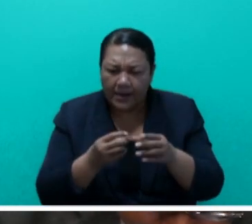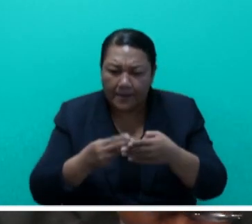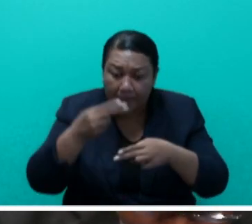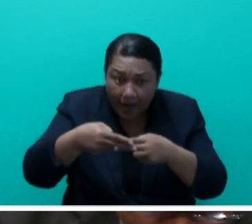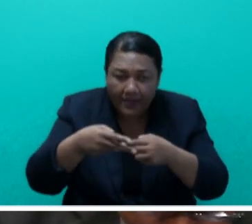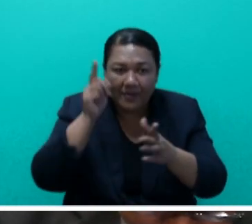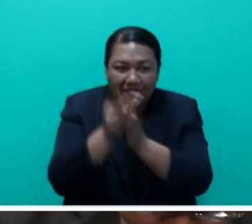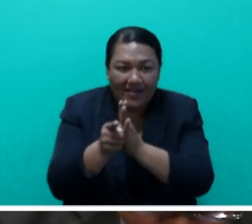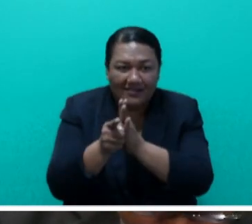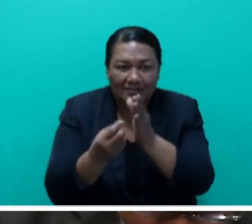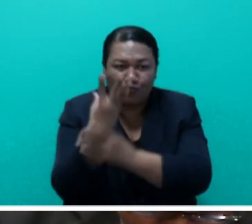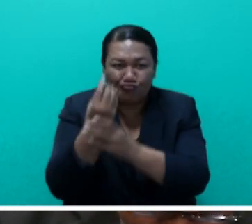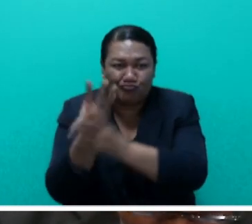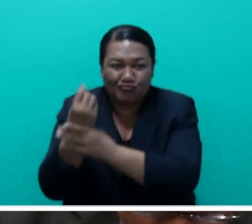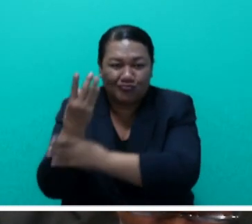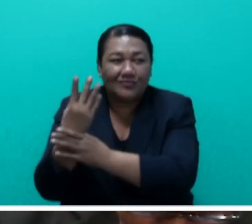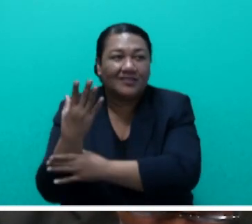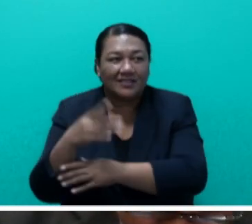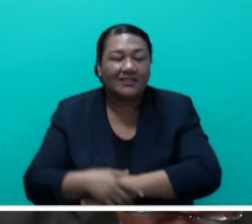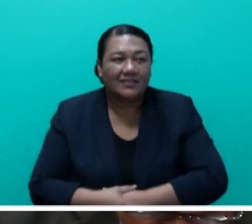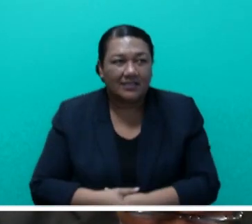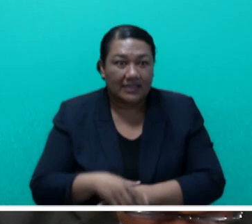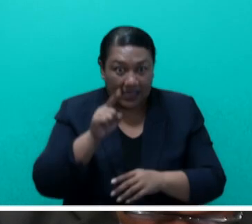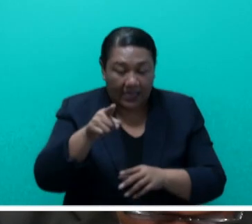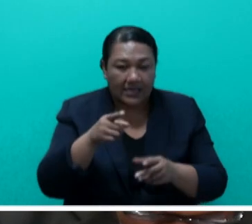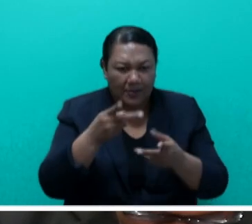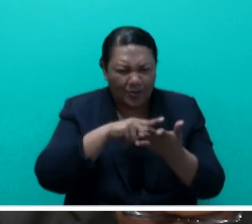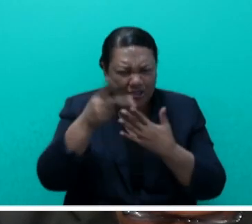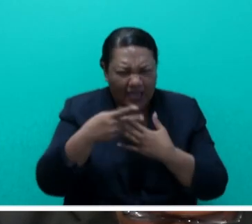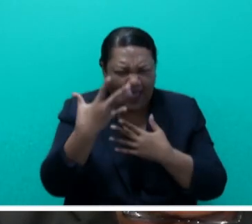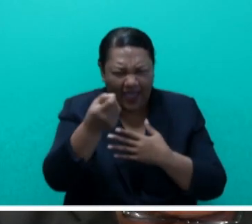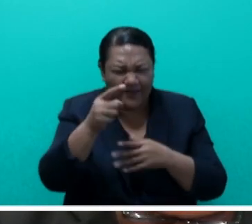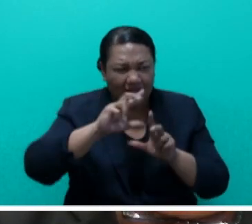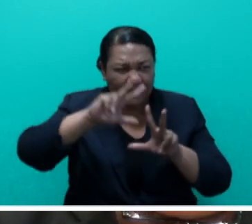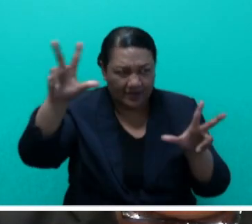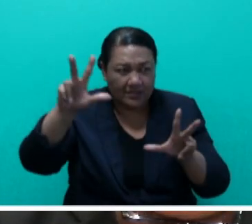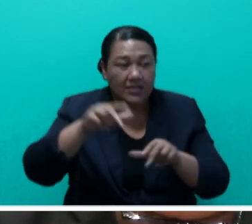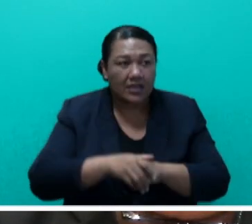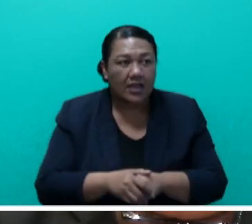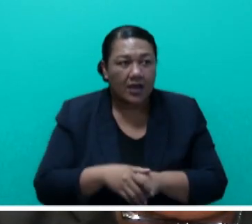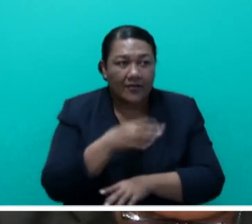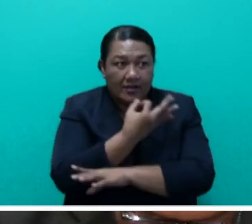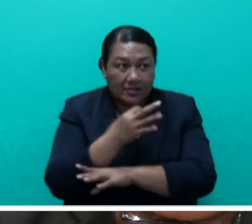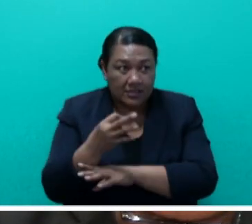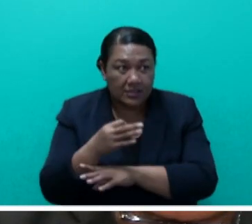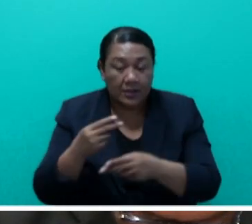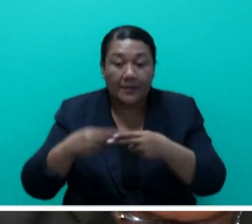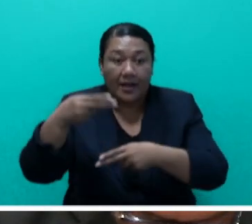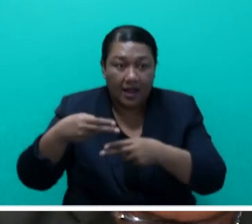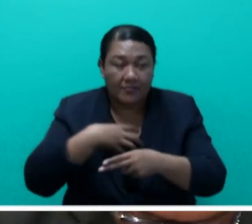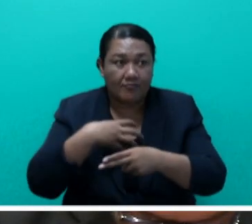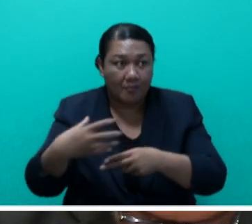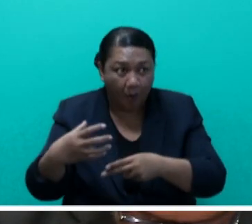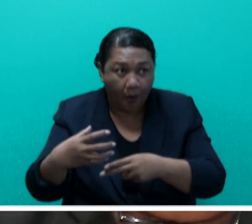eucalyptus and acacia. While we're doing this replanting, Ministry of Forestry also look into planting species that might